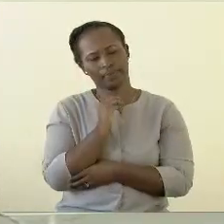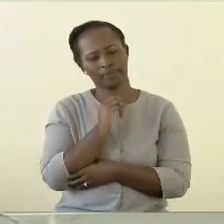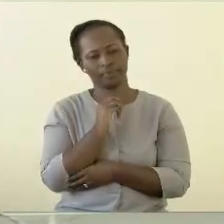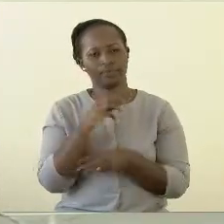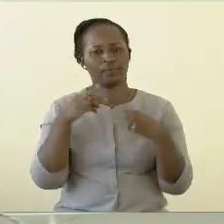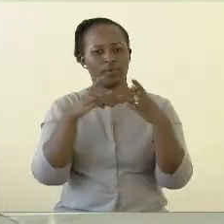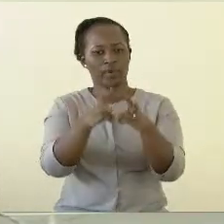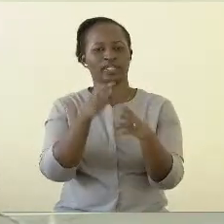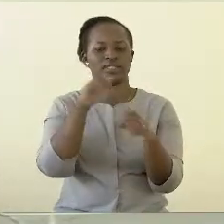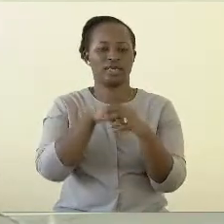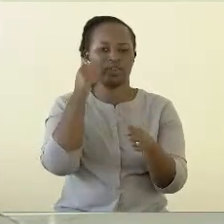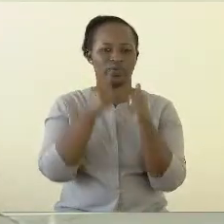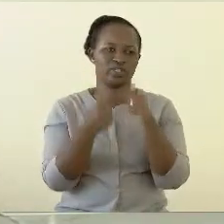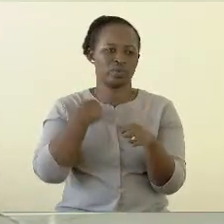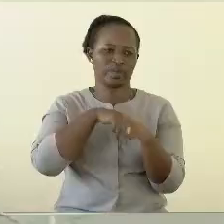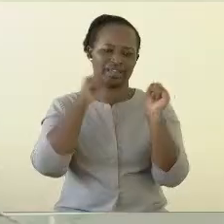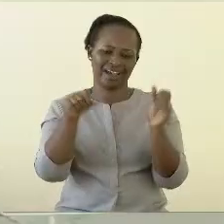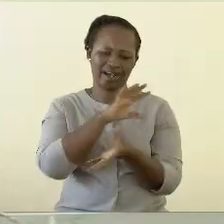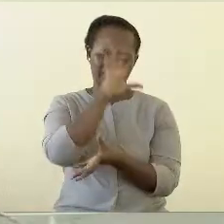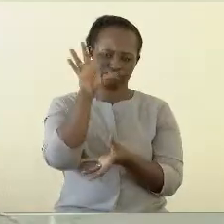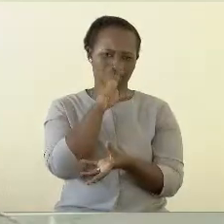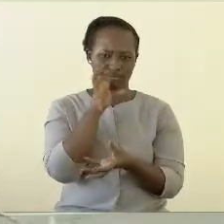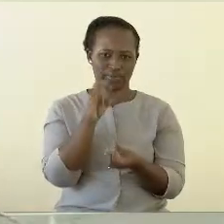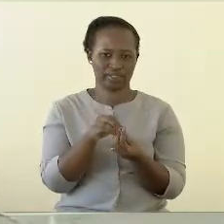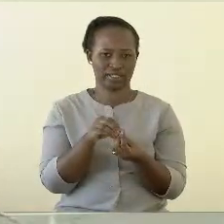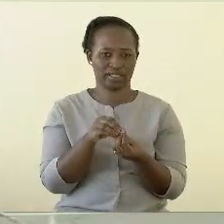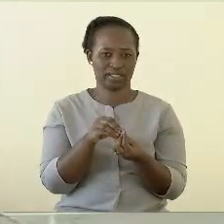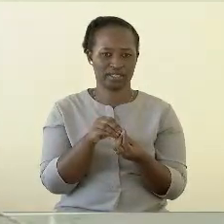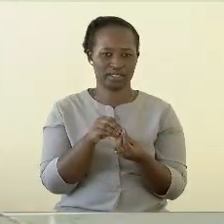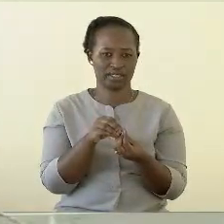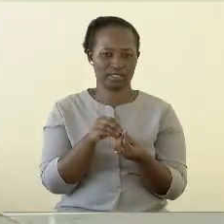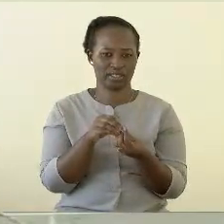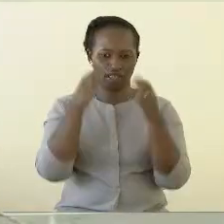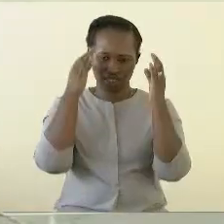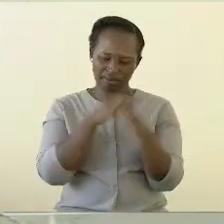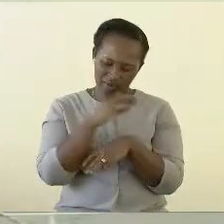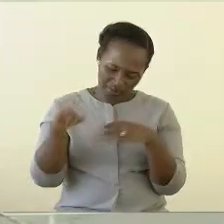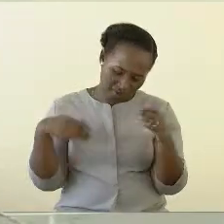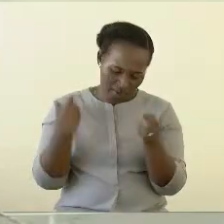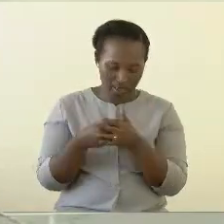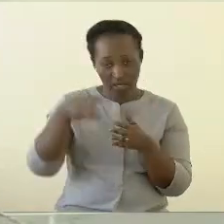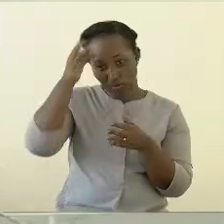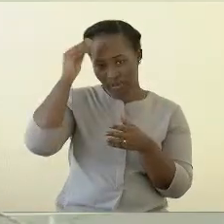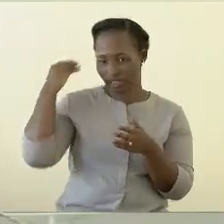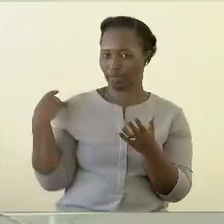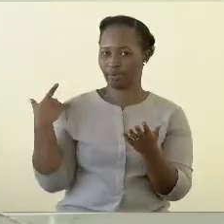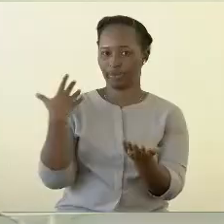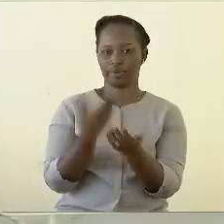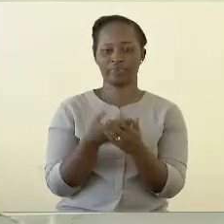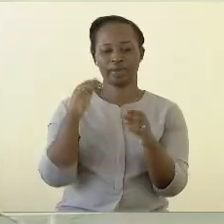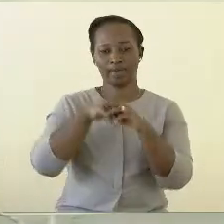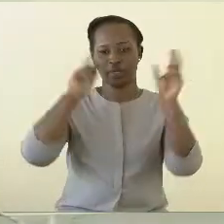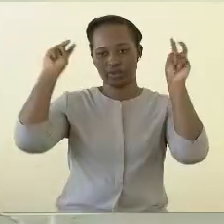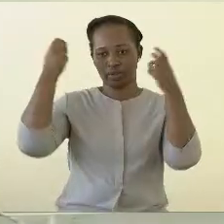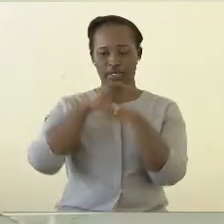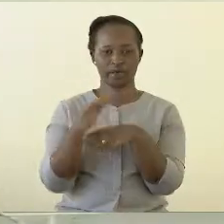ways in which we can capture the stretch of most of the things we have been able to cover through all the